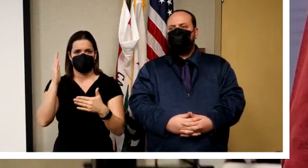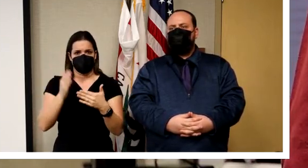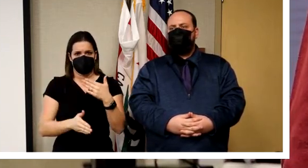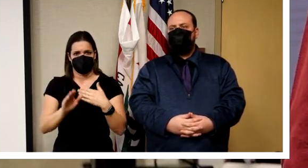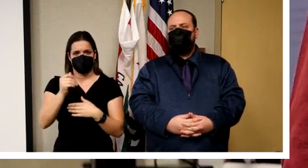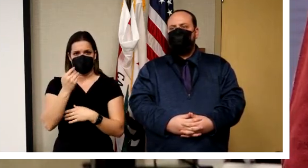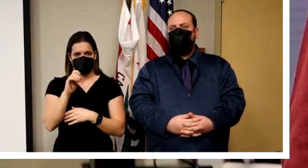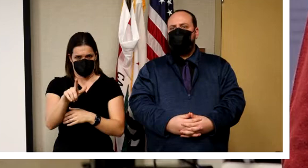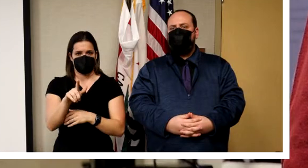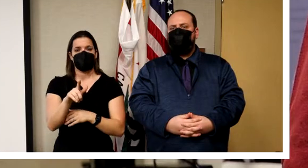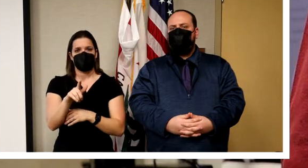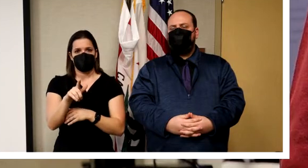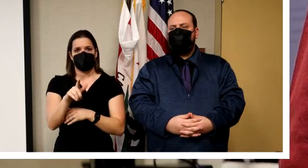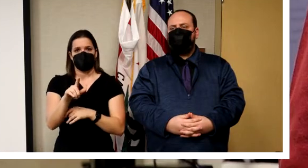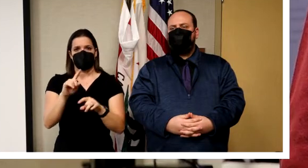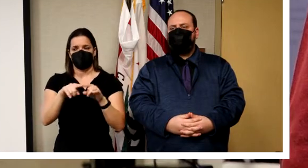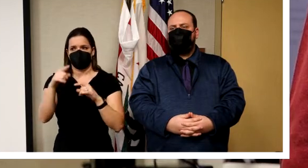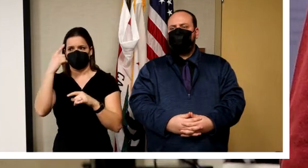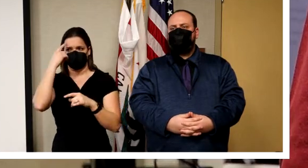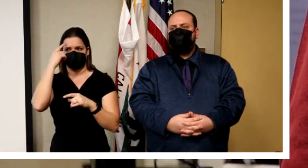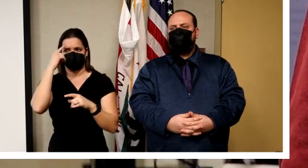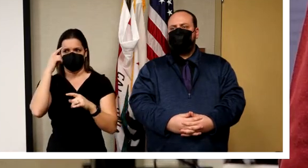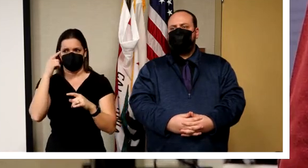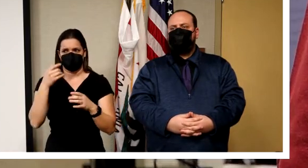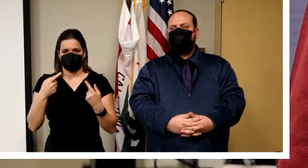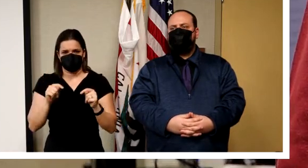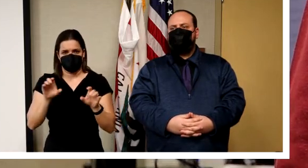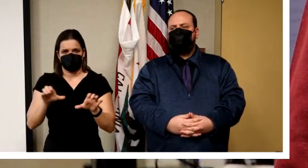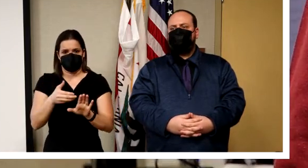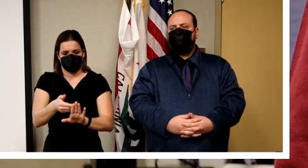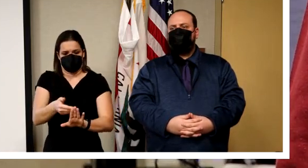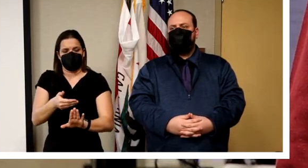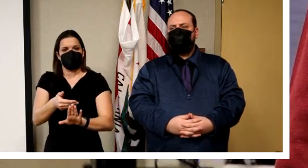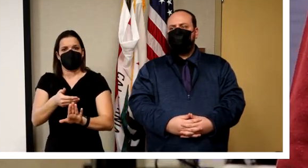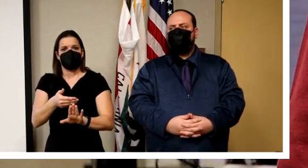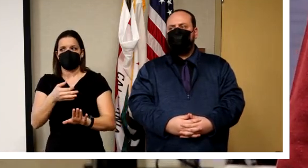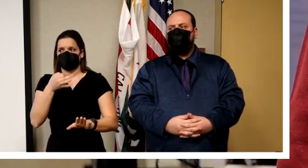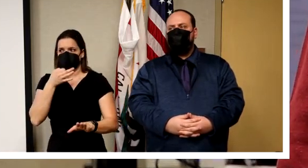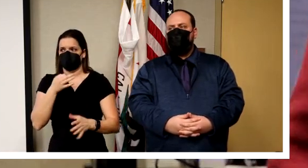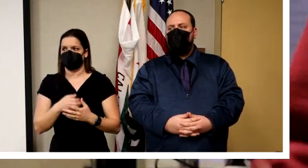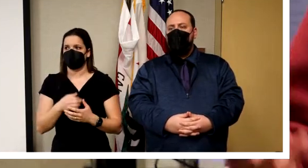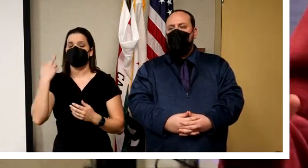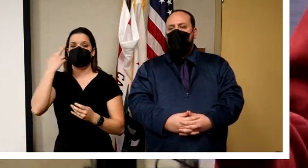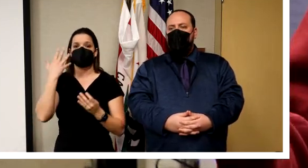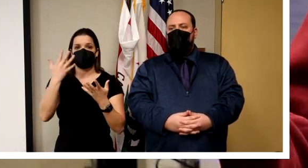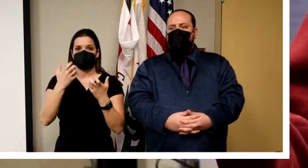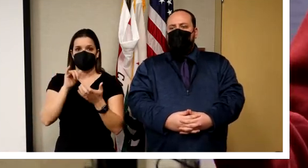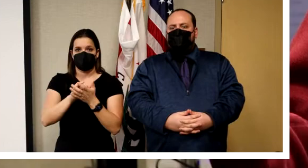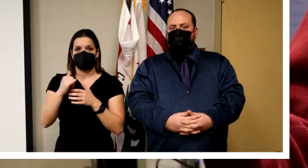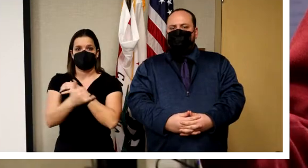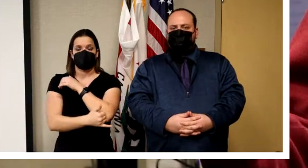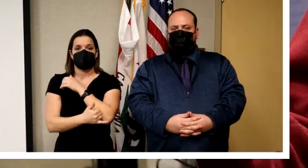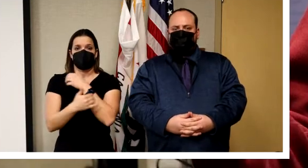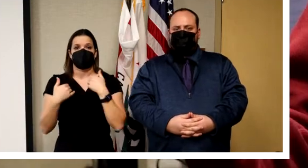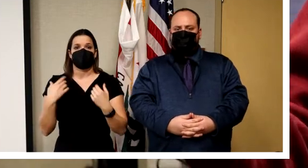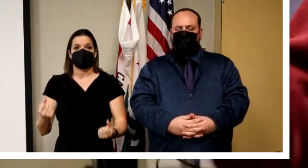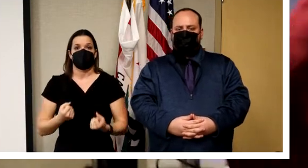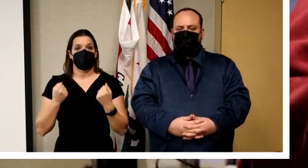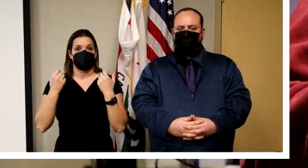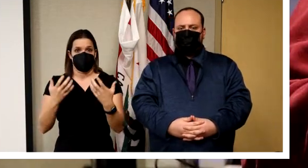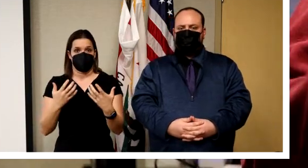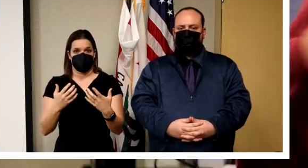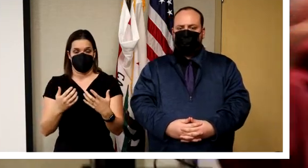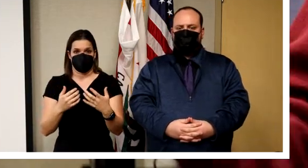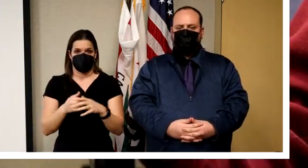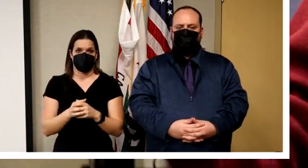of April. But I think we're targeting sooner than that. And the reason they want that is the county has a lot of